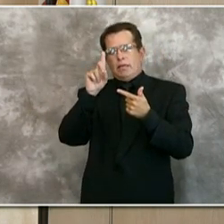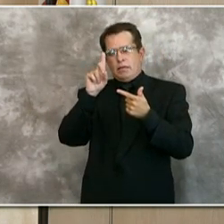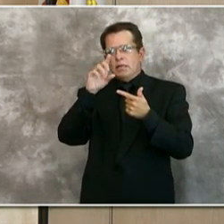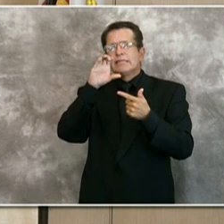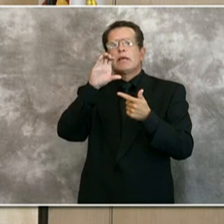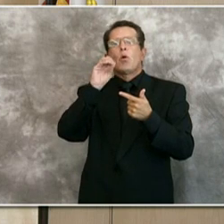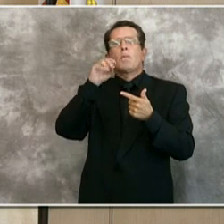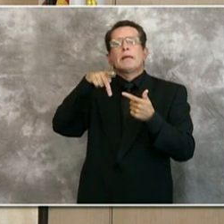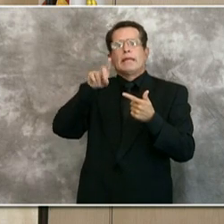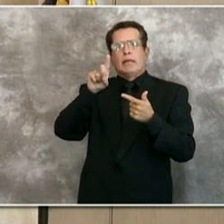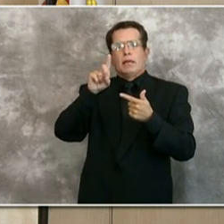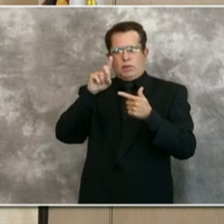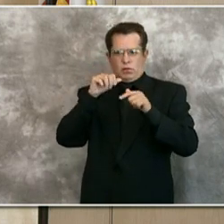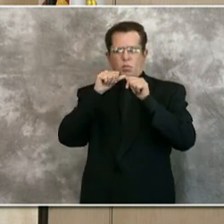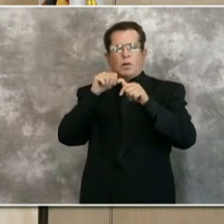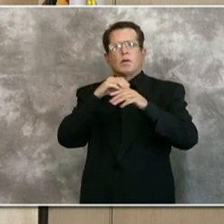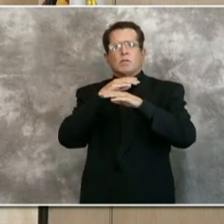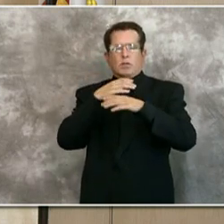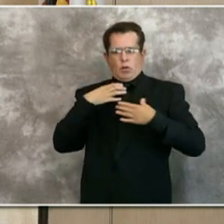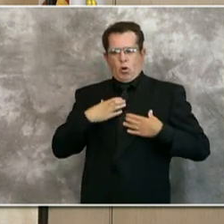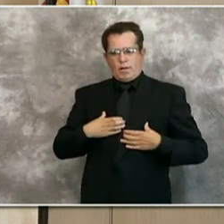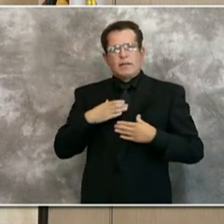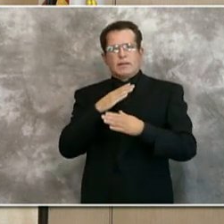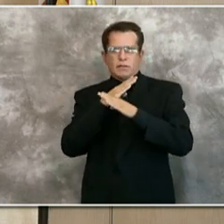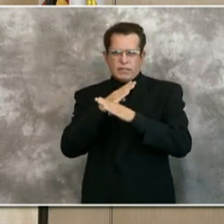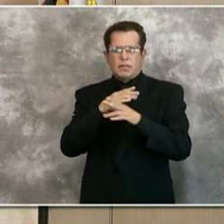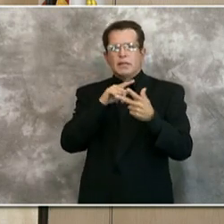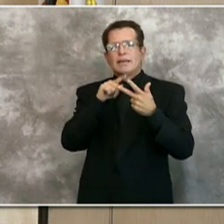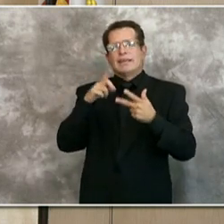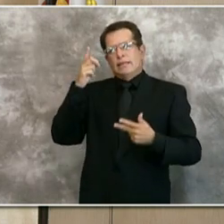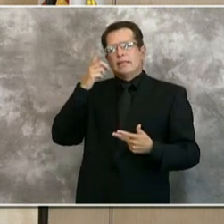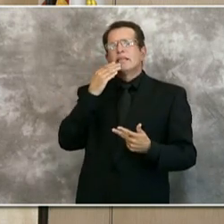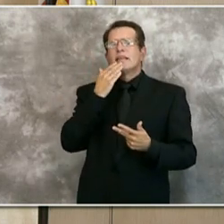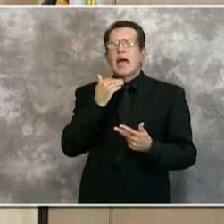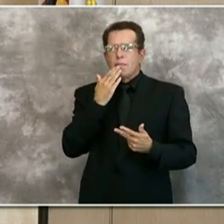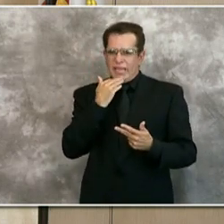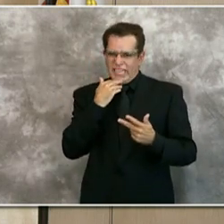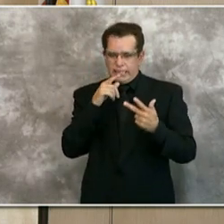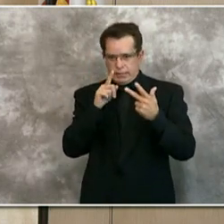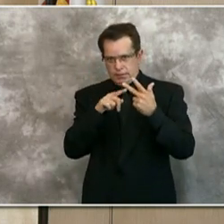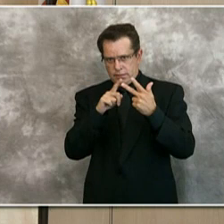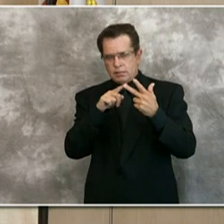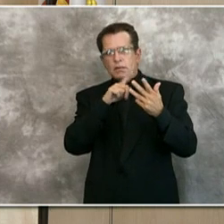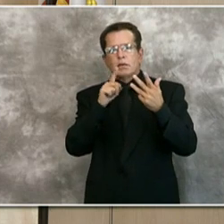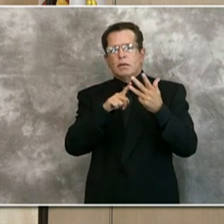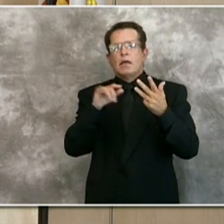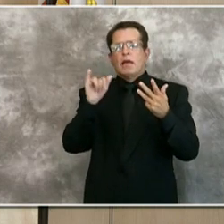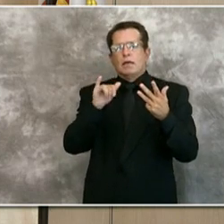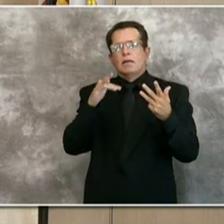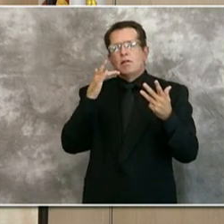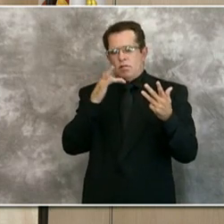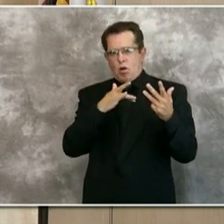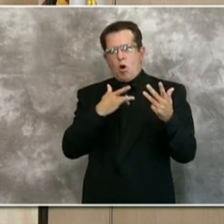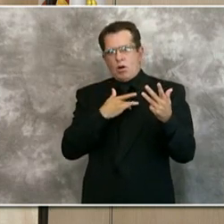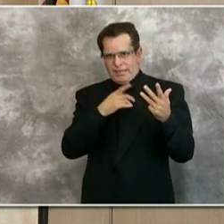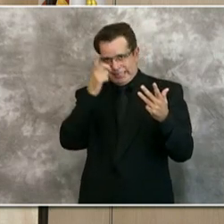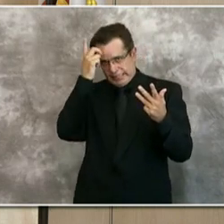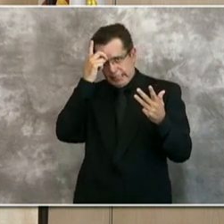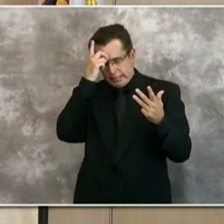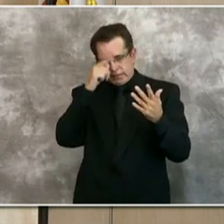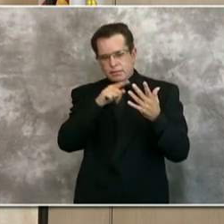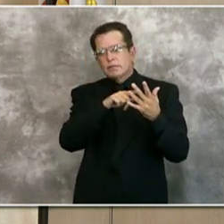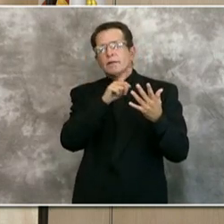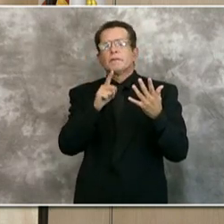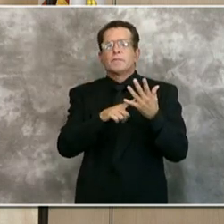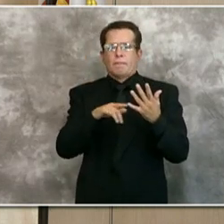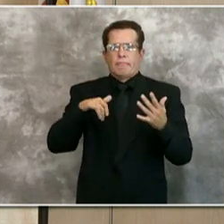as COPD. Diabetes was number 3. Heart disease was number 4. And obesity, which is defined as a body